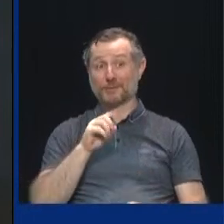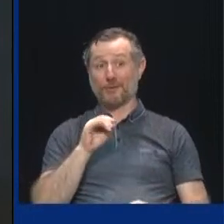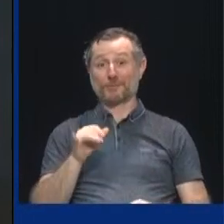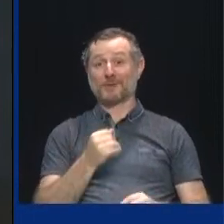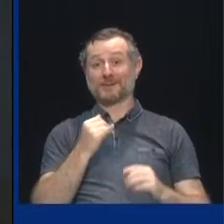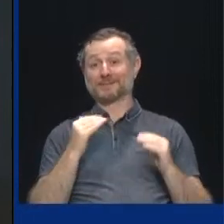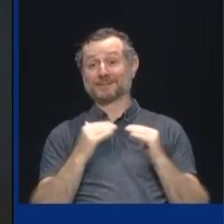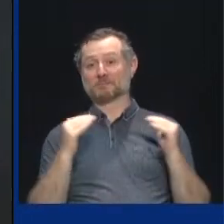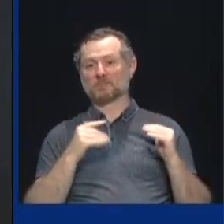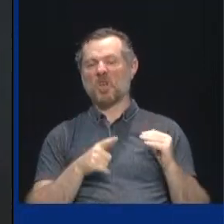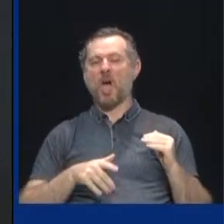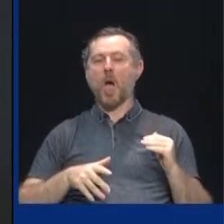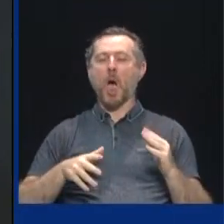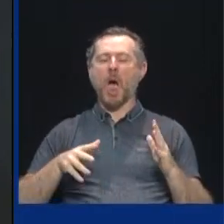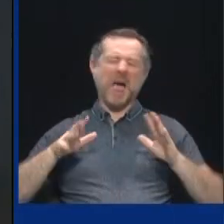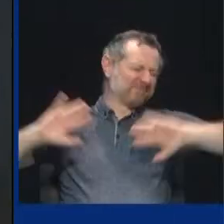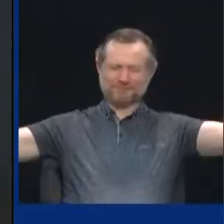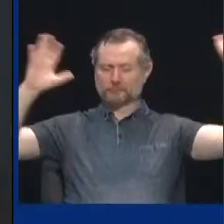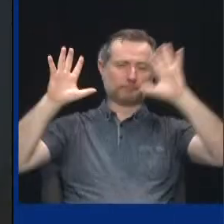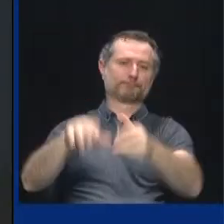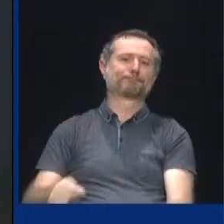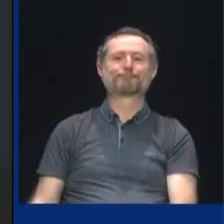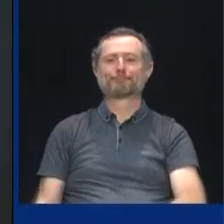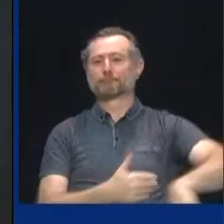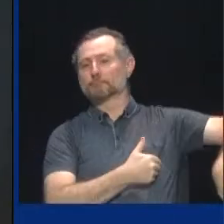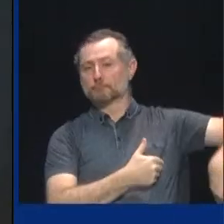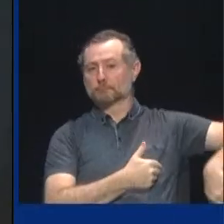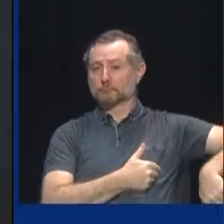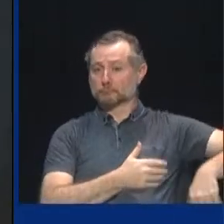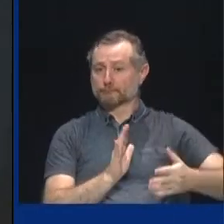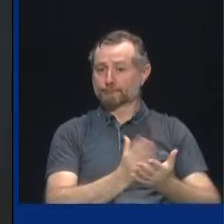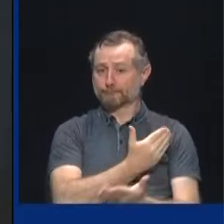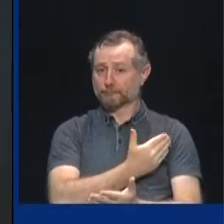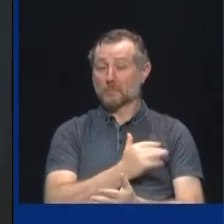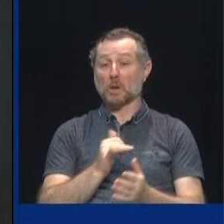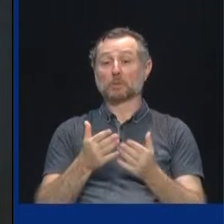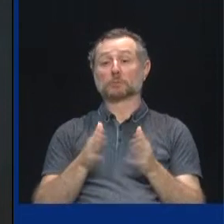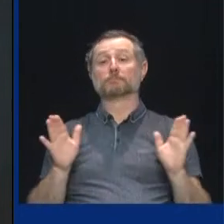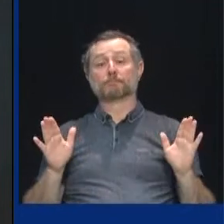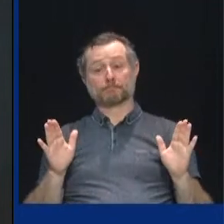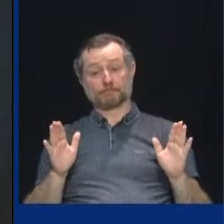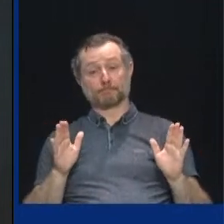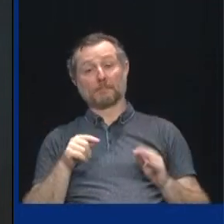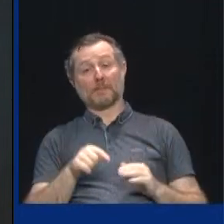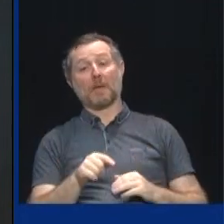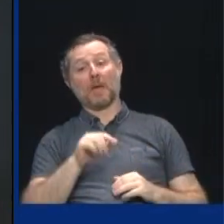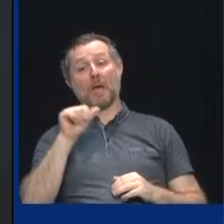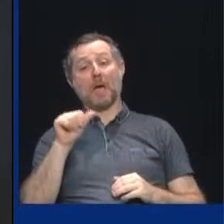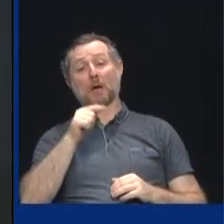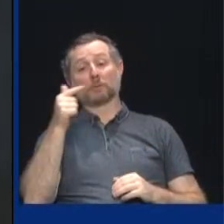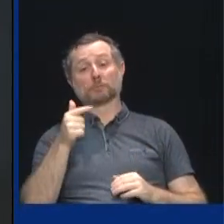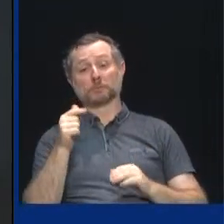it. In general, with the AG's review, let the process continue.